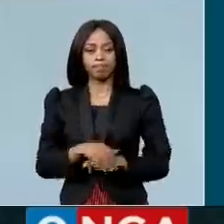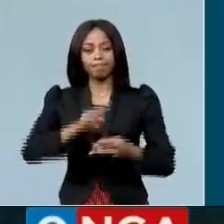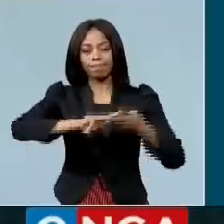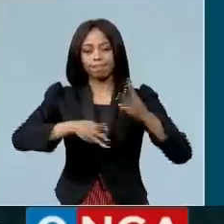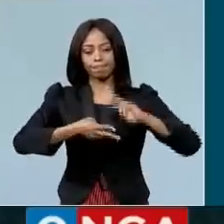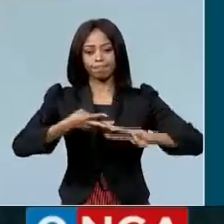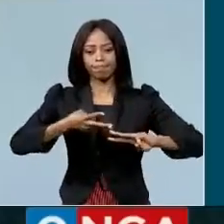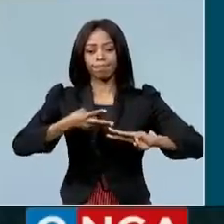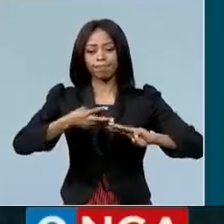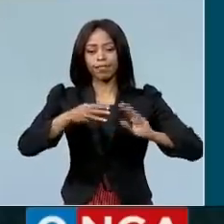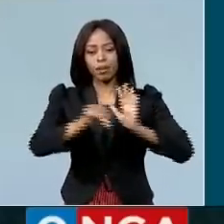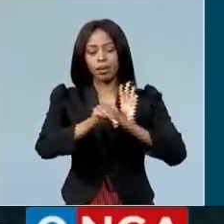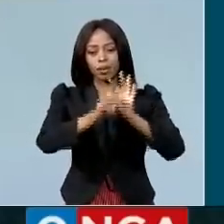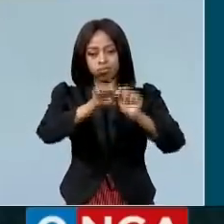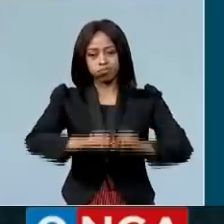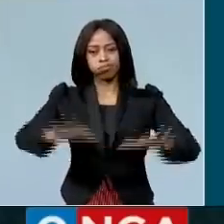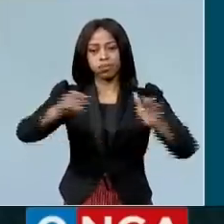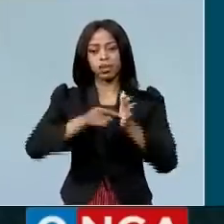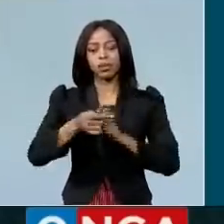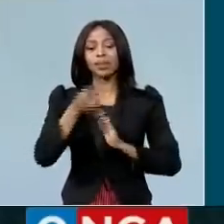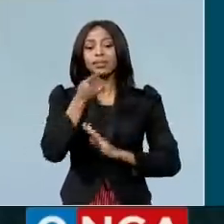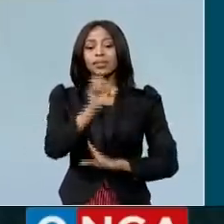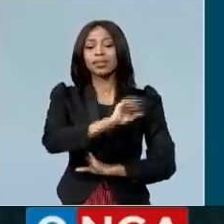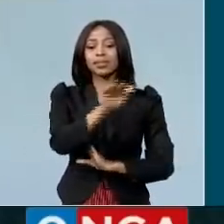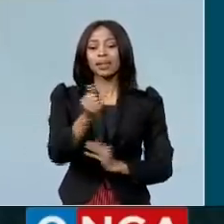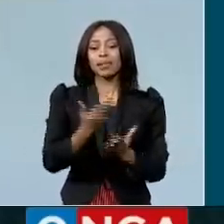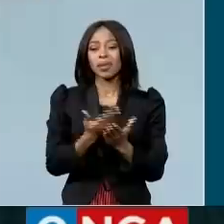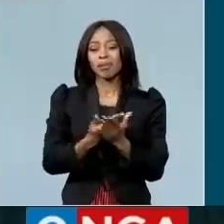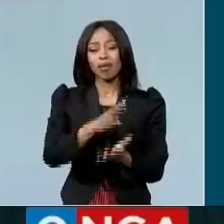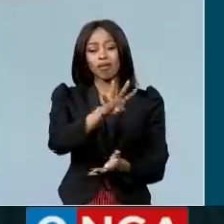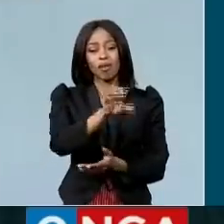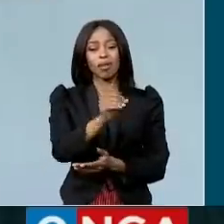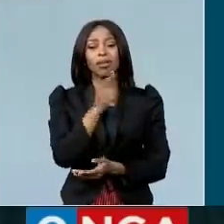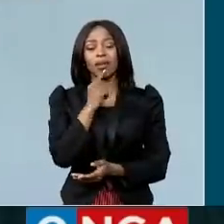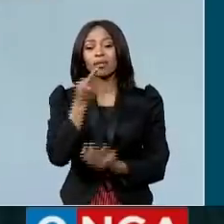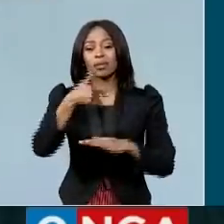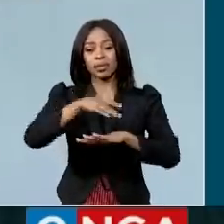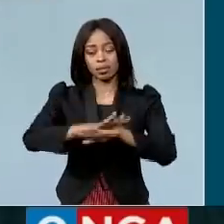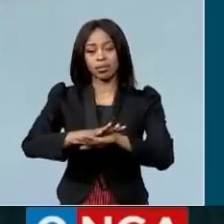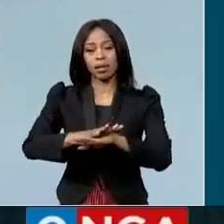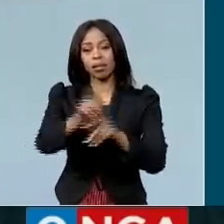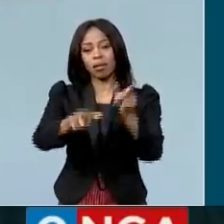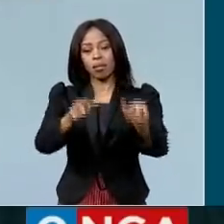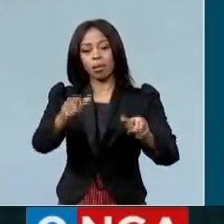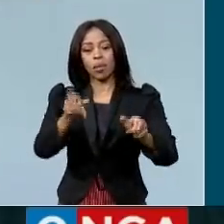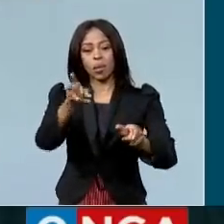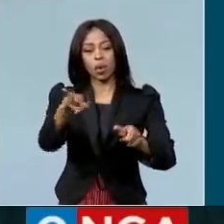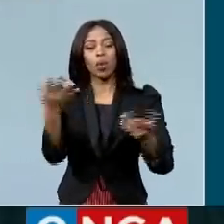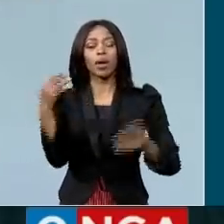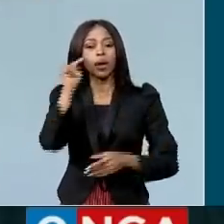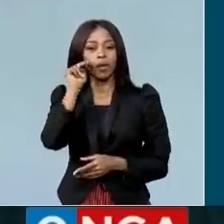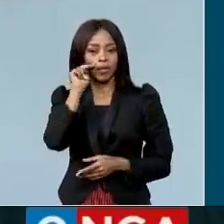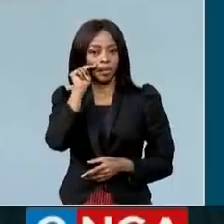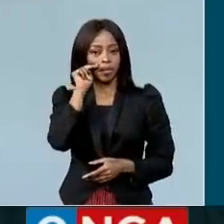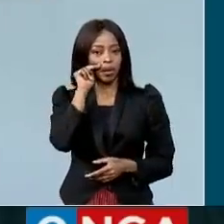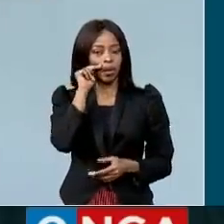Mathematical modelling released this week says South Africa is likely to see about 40,000 deaths from COVID-19 by November. One of